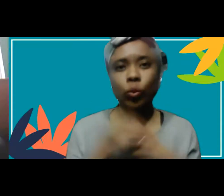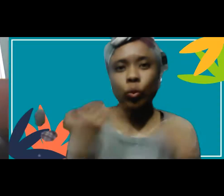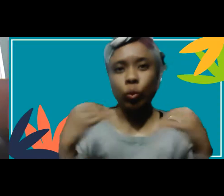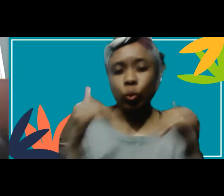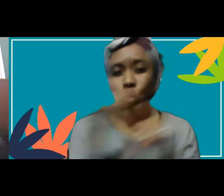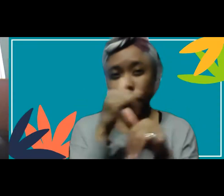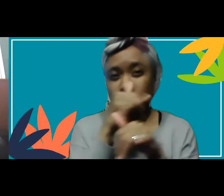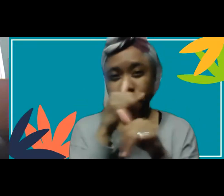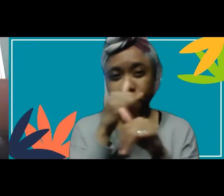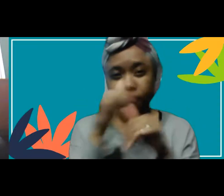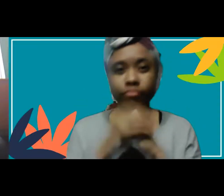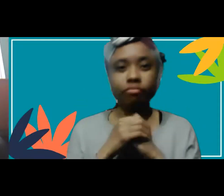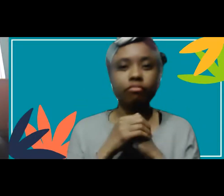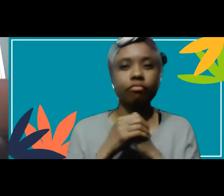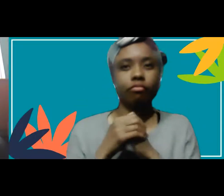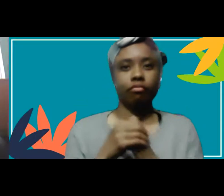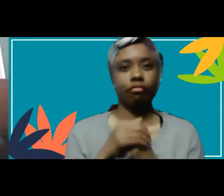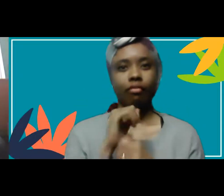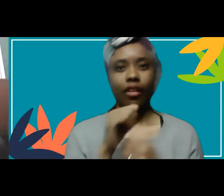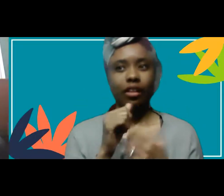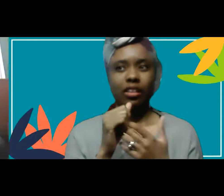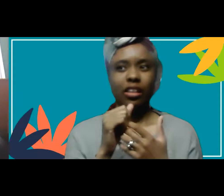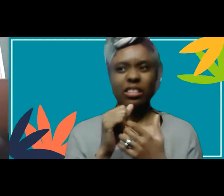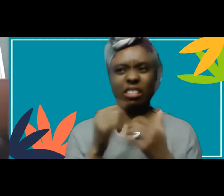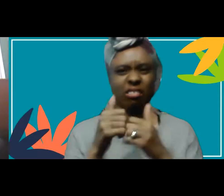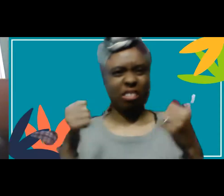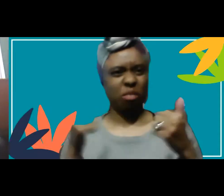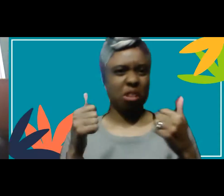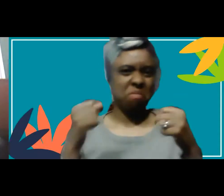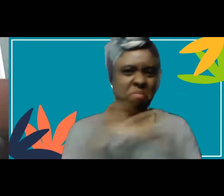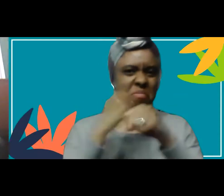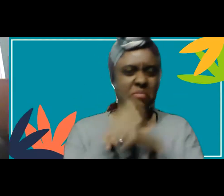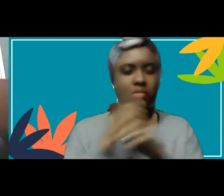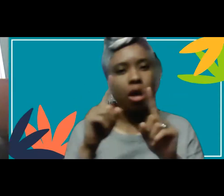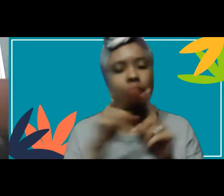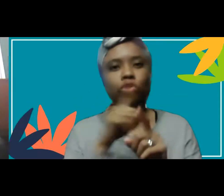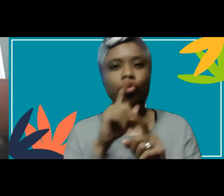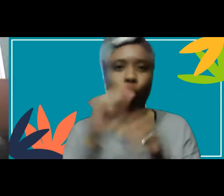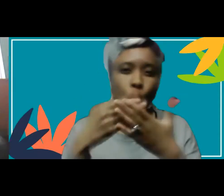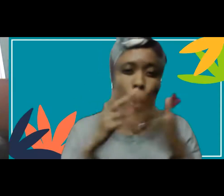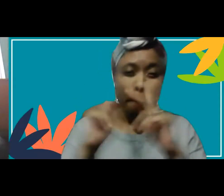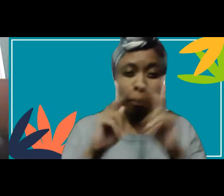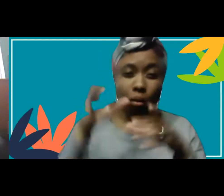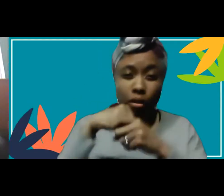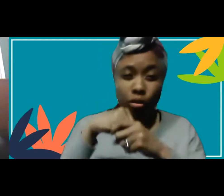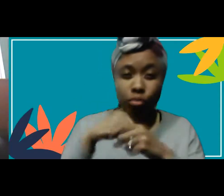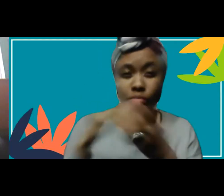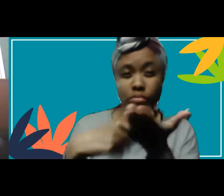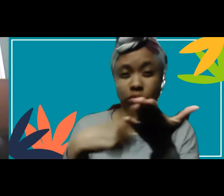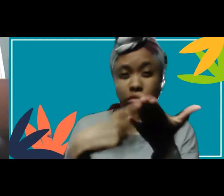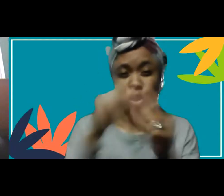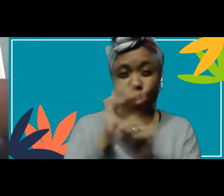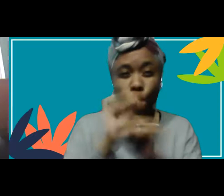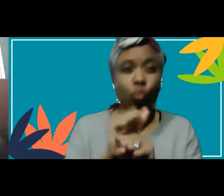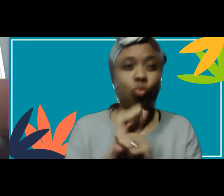really, let's not divide and conquer here. Let's make sure that all folks are included as we talk about workers and who's essential and who